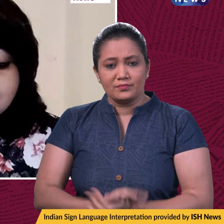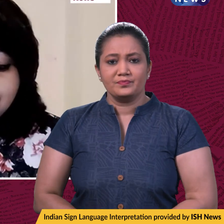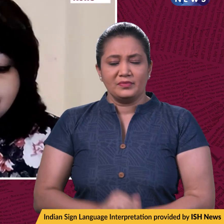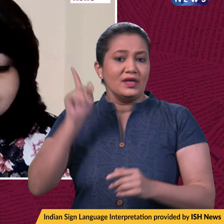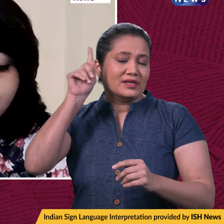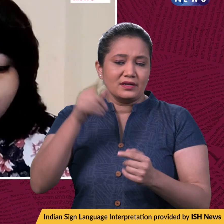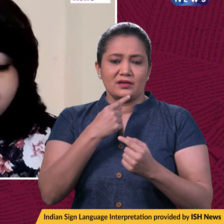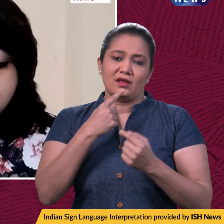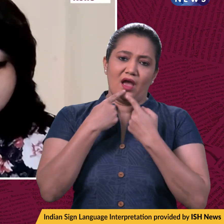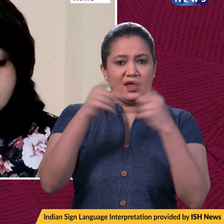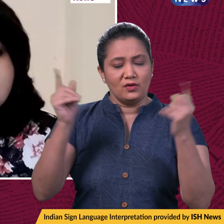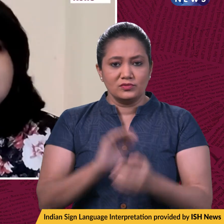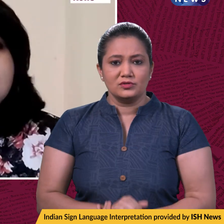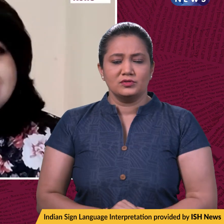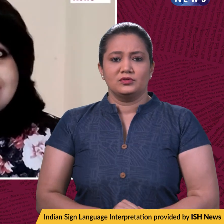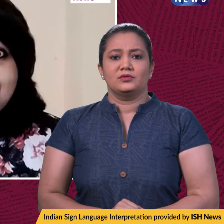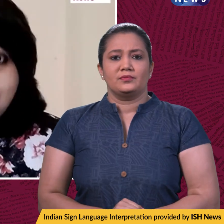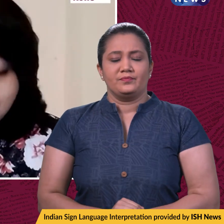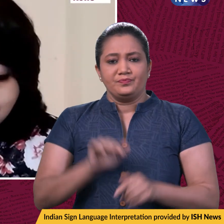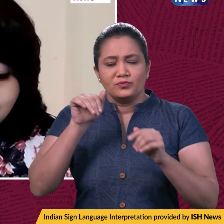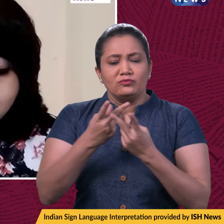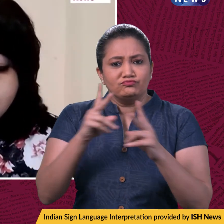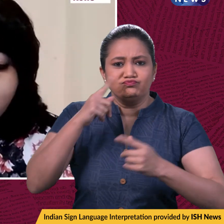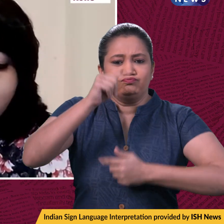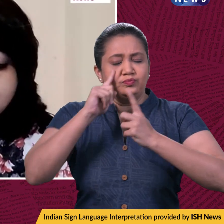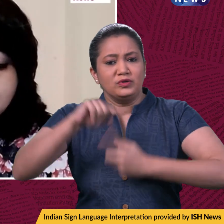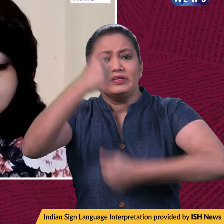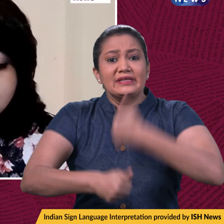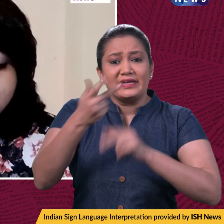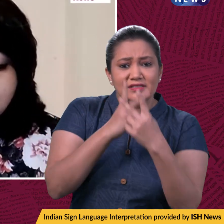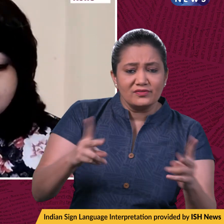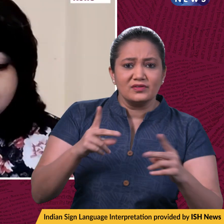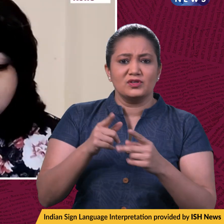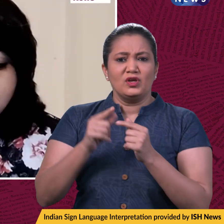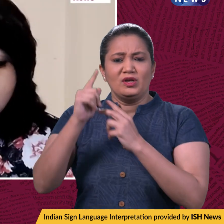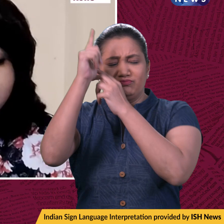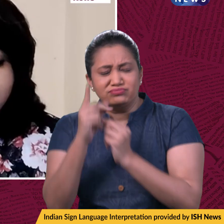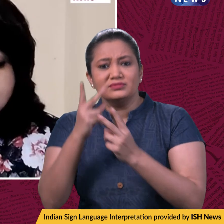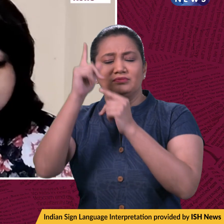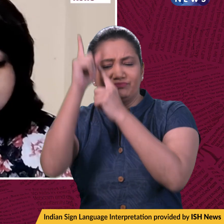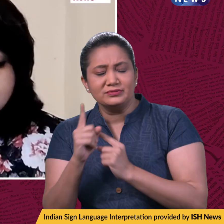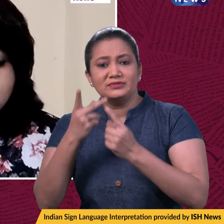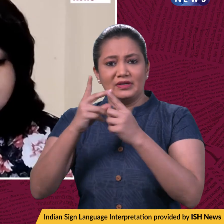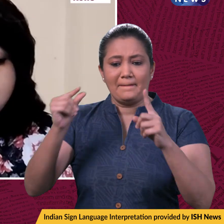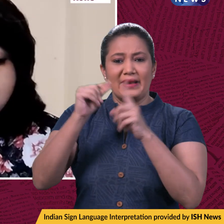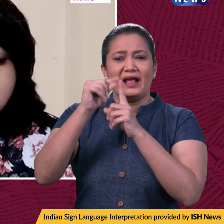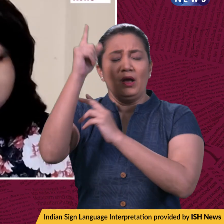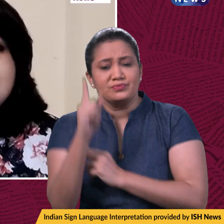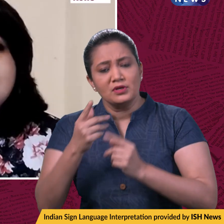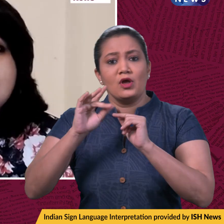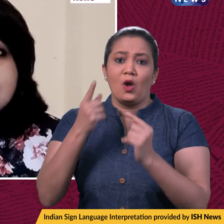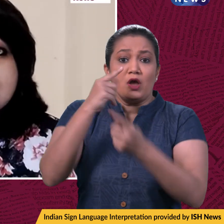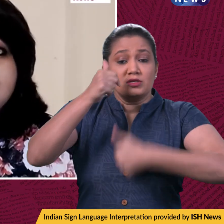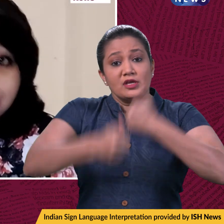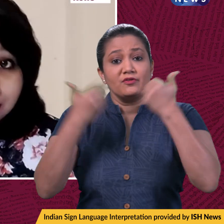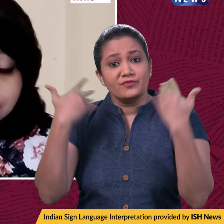that a series of successful test firing of the extended range Pinaka rocket system was carried out